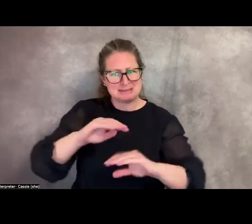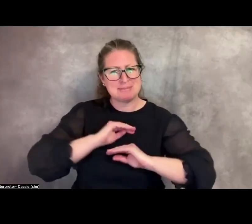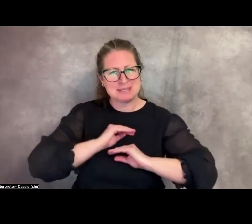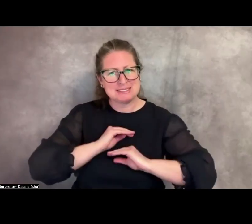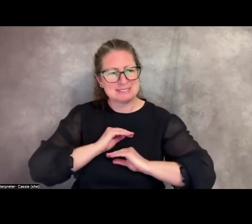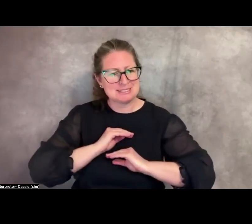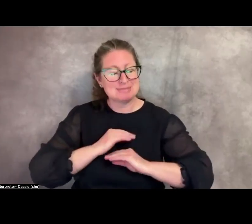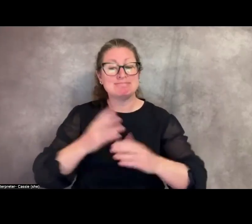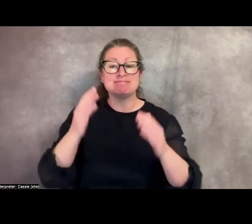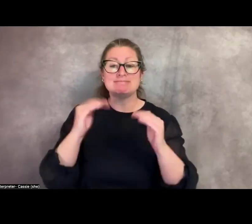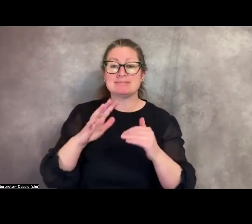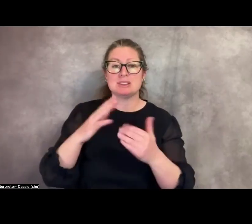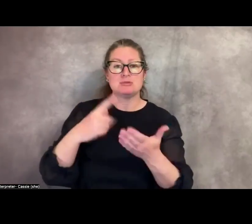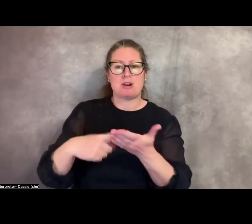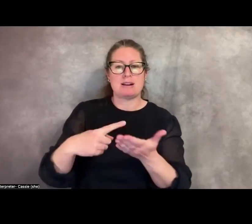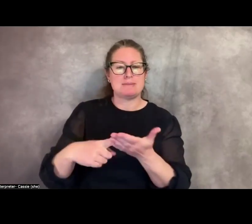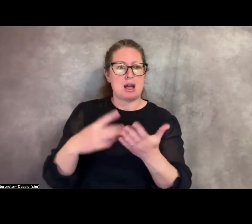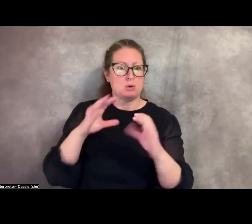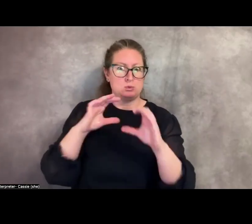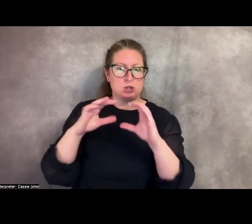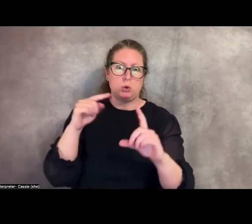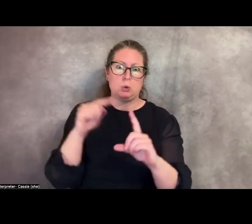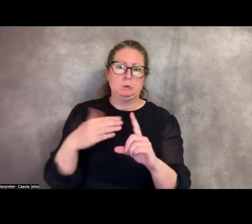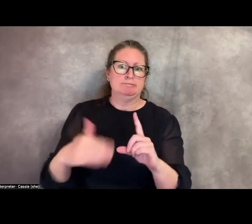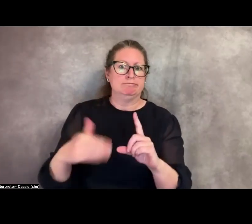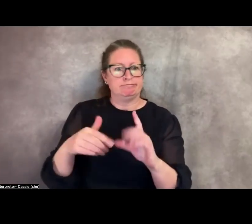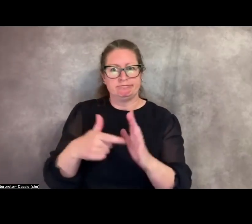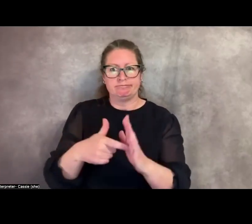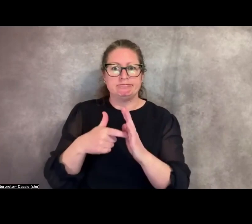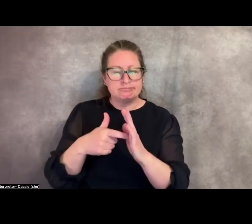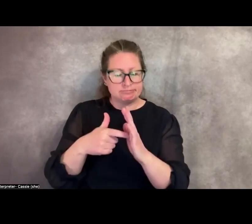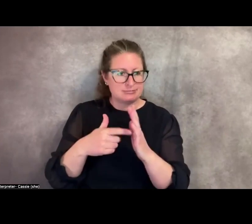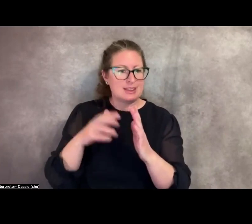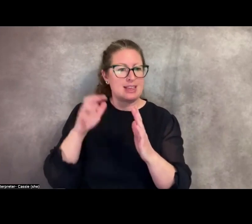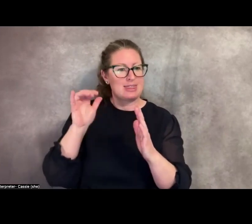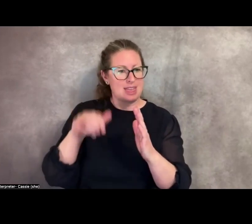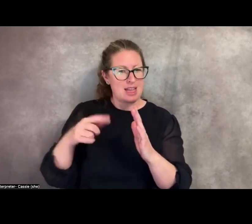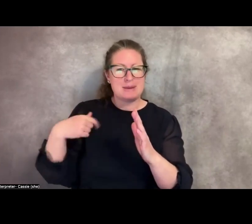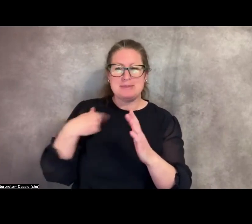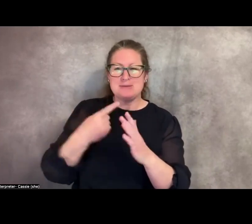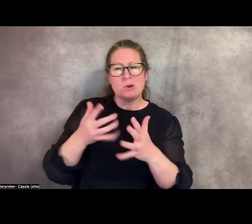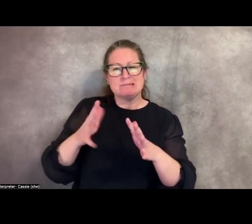talked about the importance of communication. And I think that was something that we were kind of lacking.